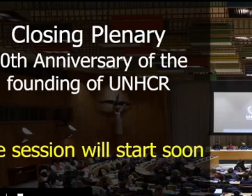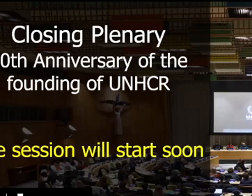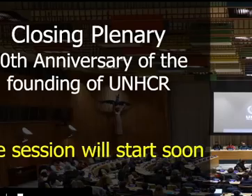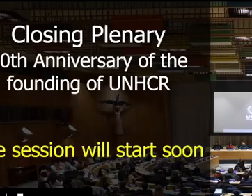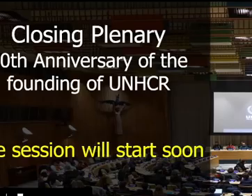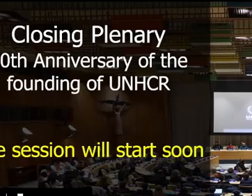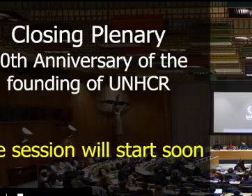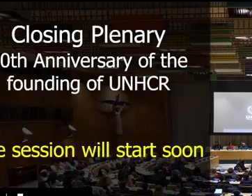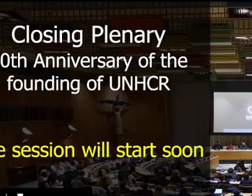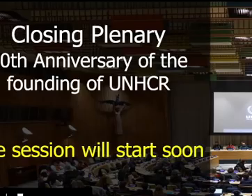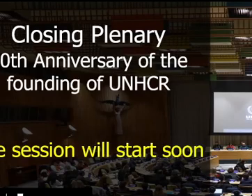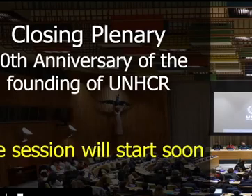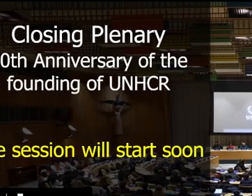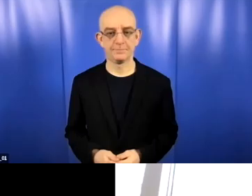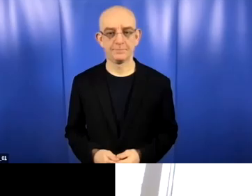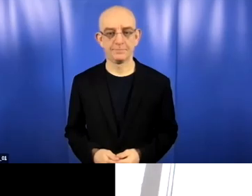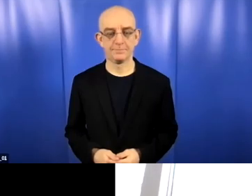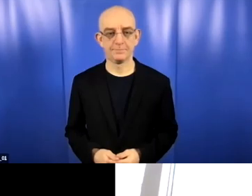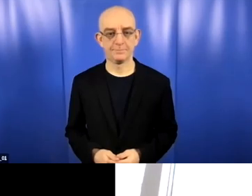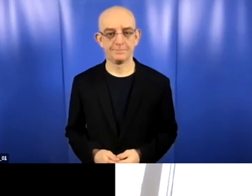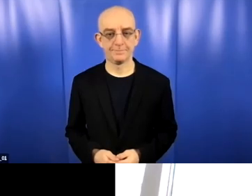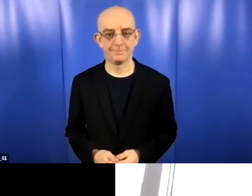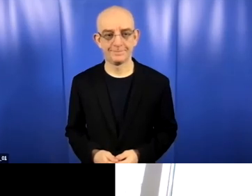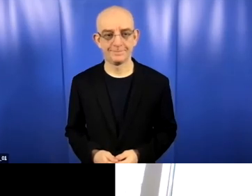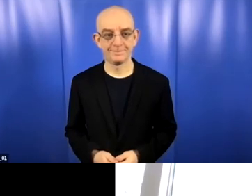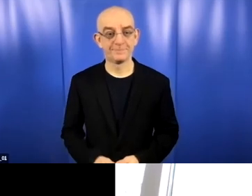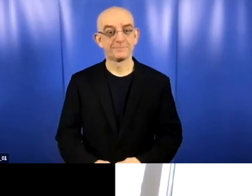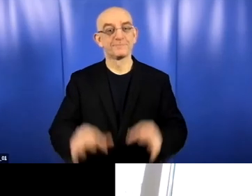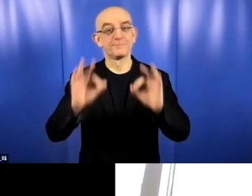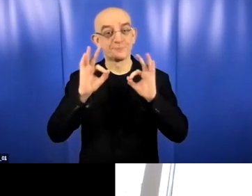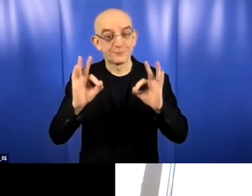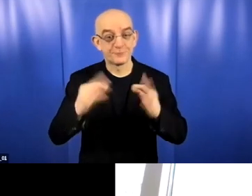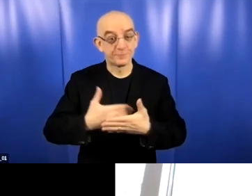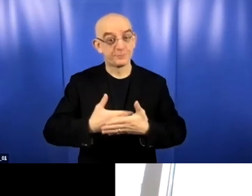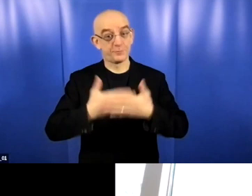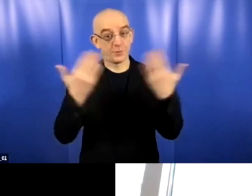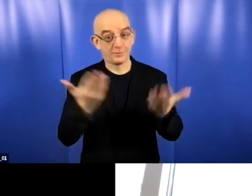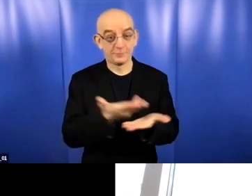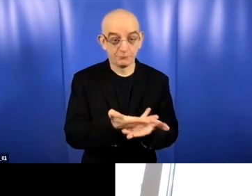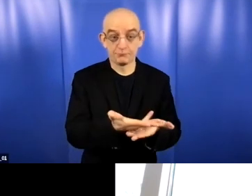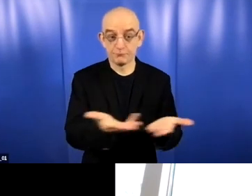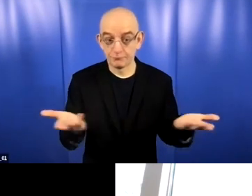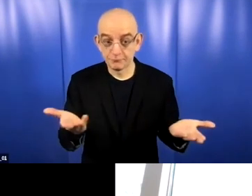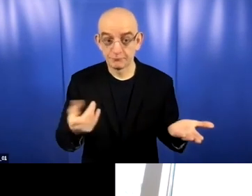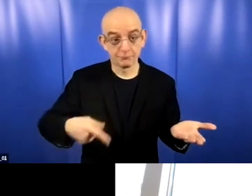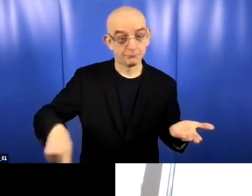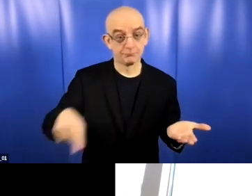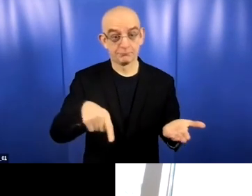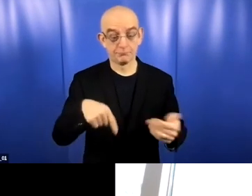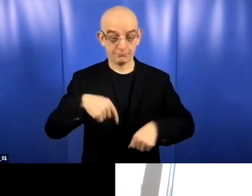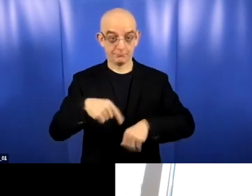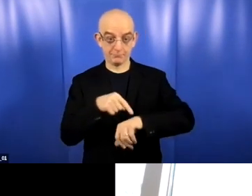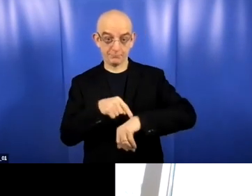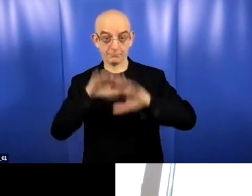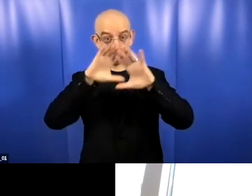Good morning, everybody. Well, good morning if you're in the sort of time zone like my time zone. For all I know, you're